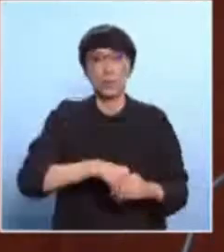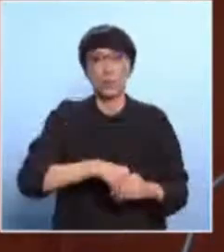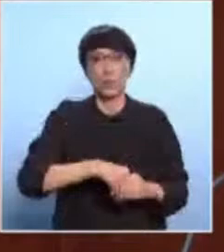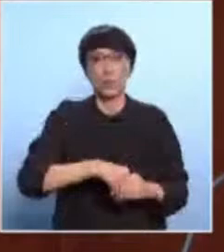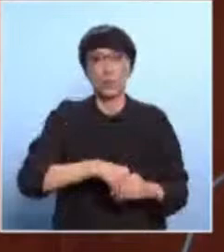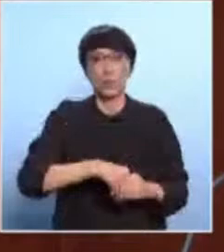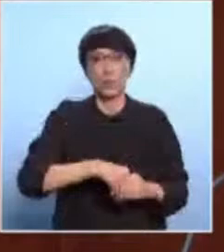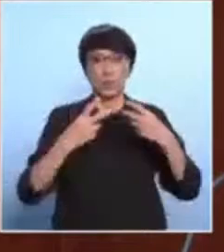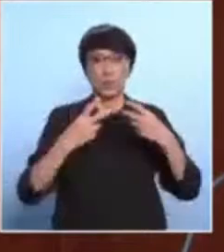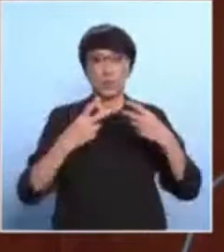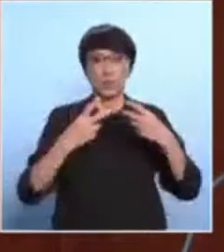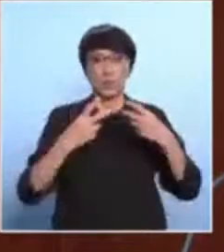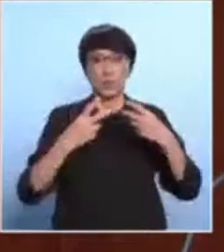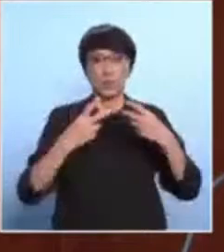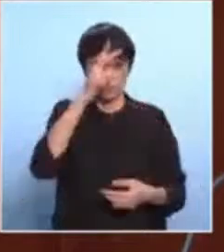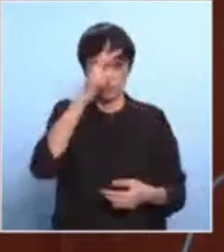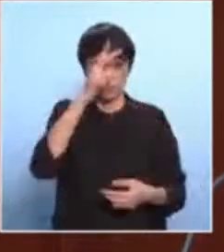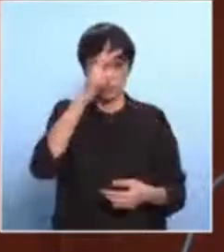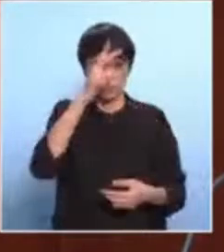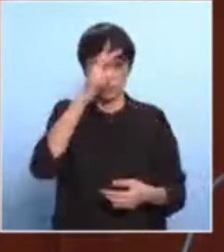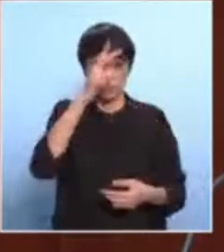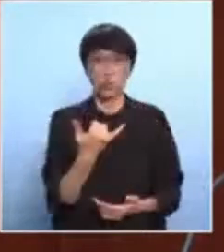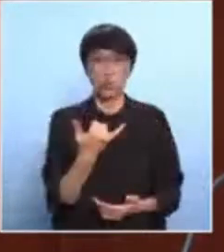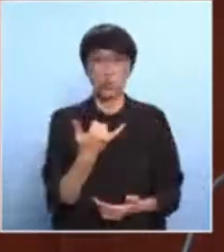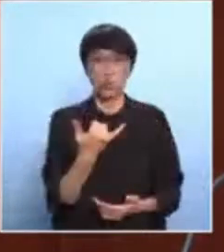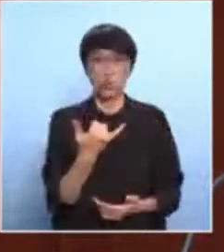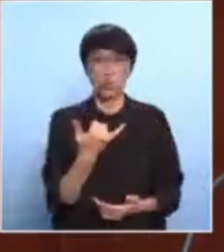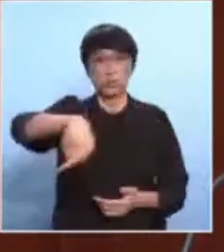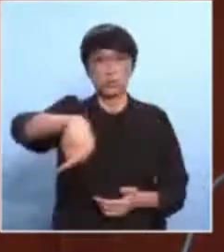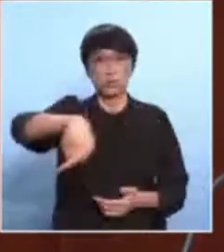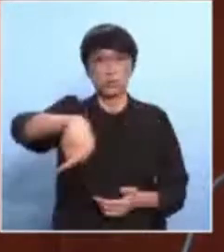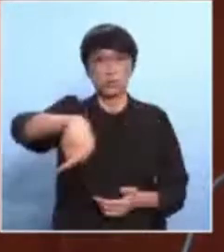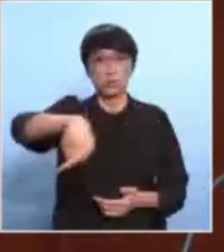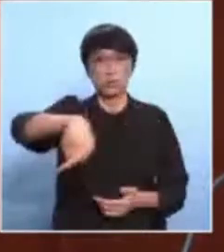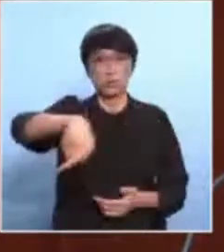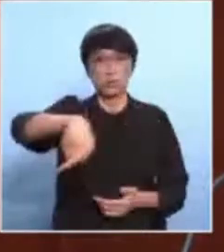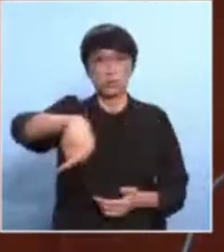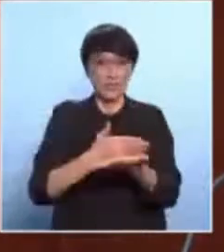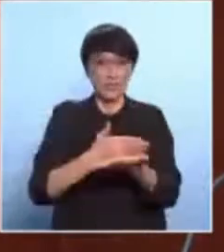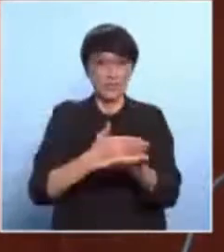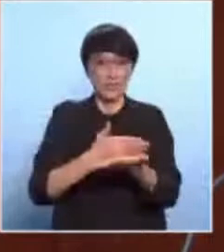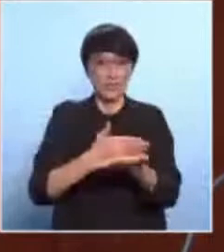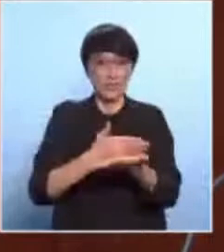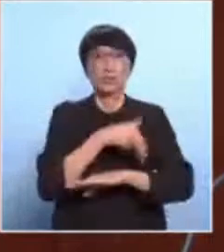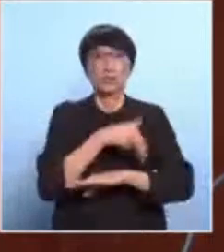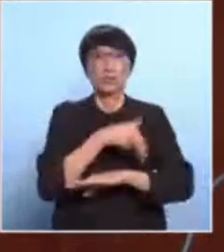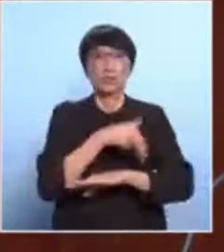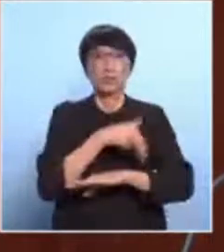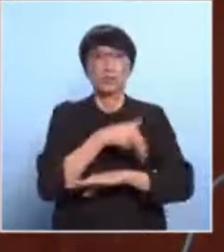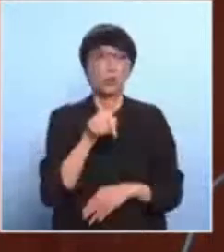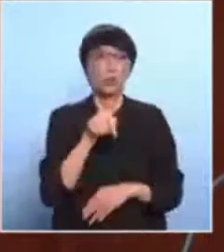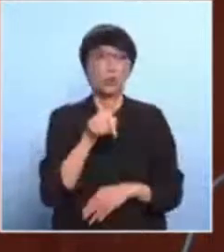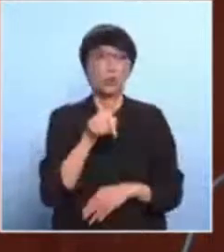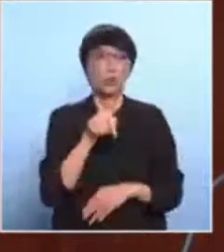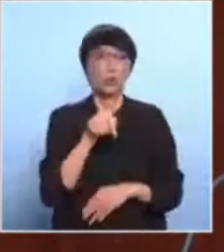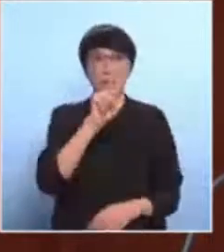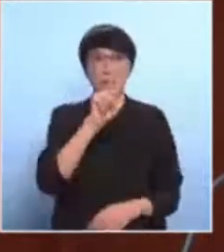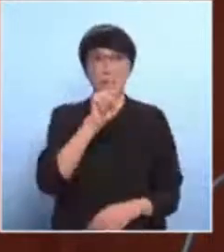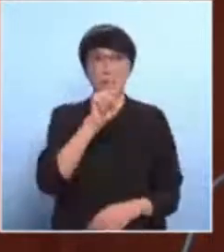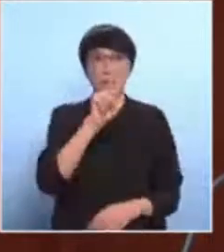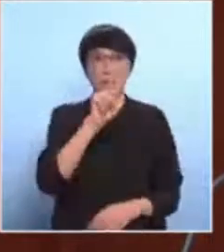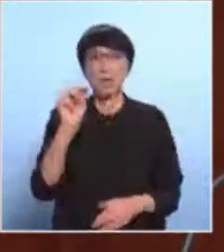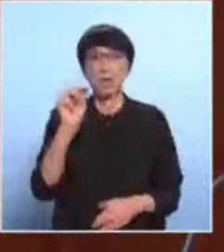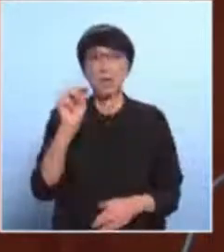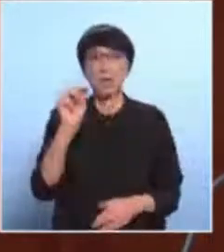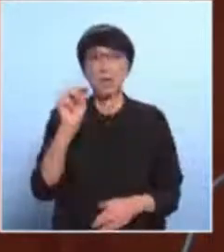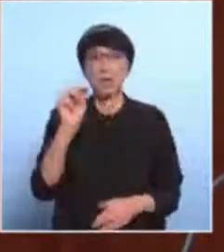model. We are taking forward 6 pilot projects under the single-site multiple-use model. For instance, the